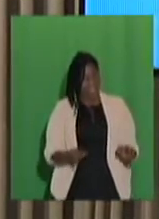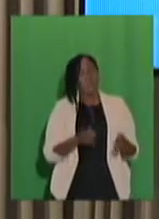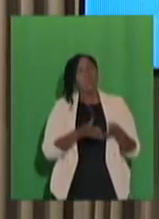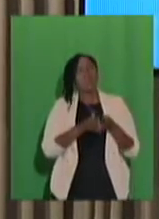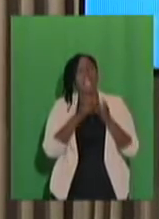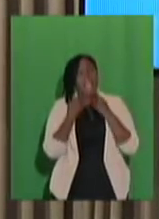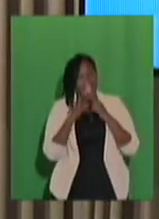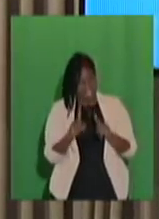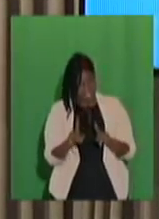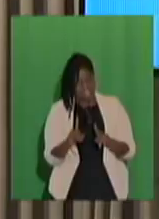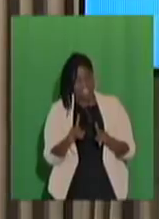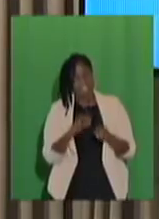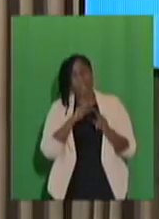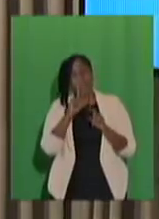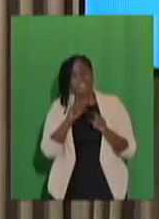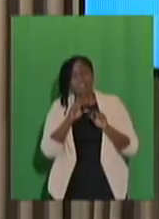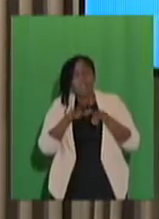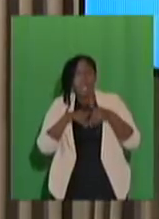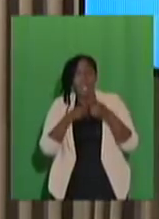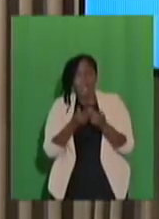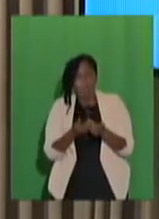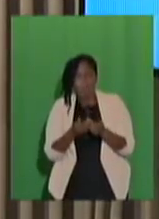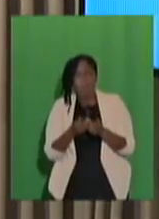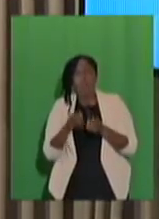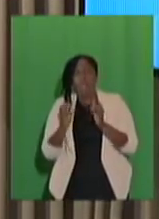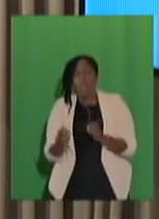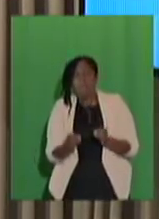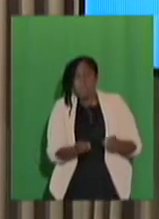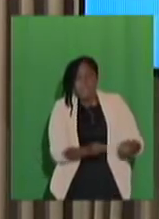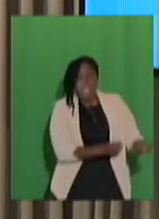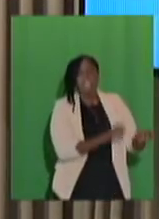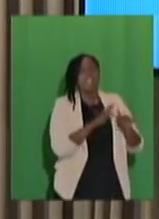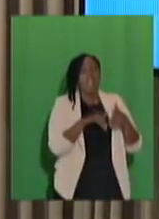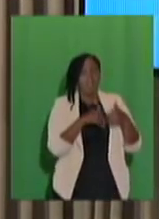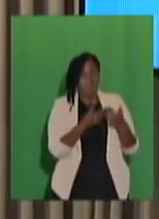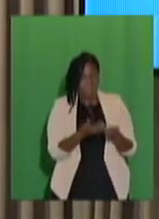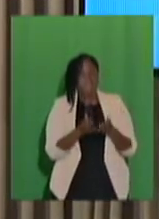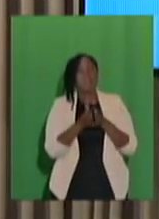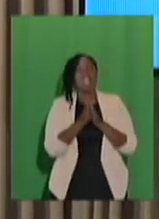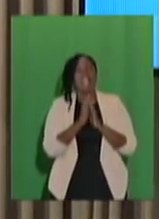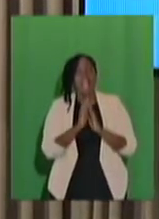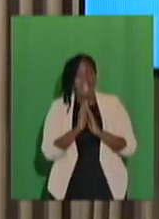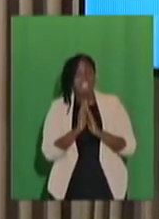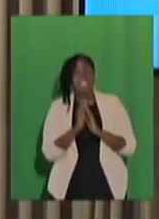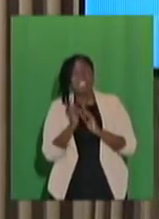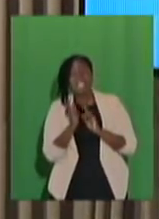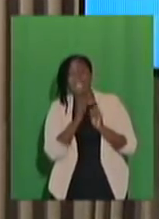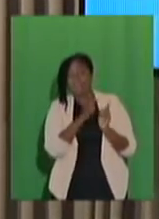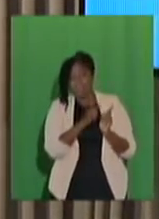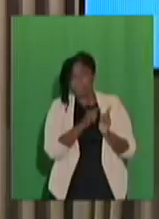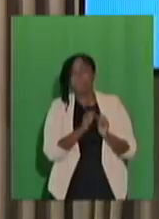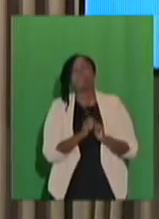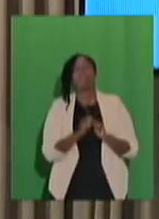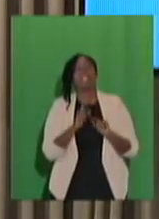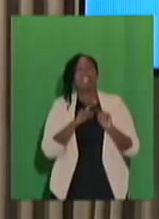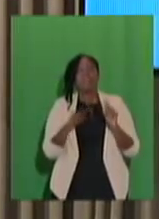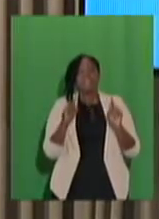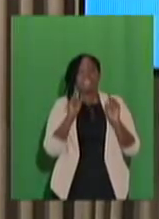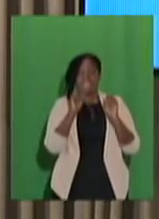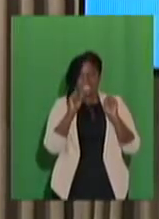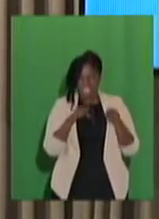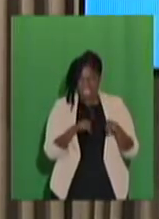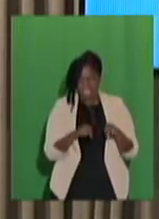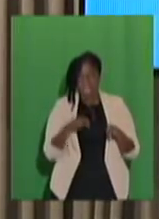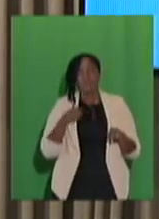the level of the Minister of Health, yes, as I answered prior, we have a database of a series